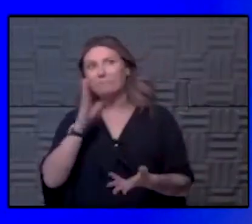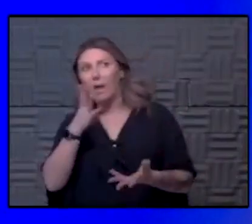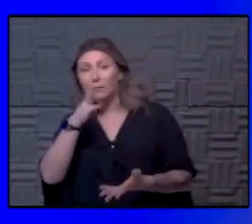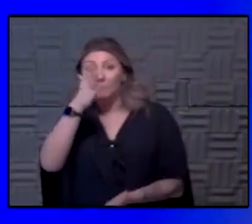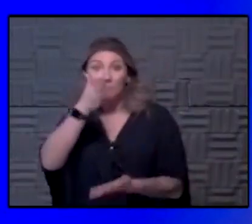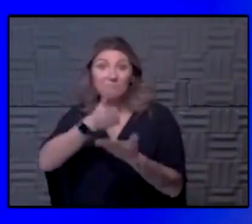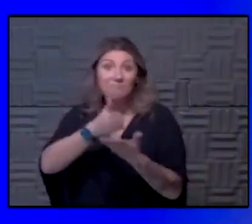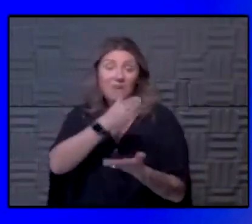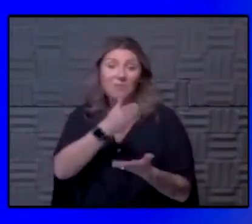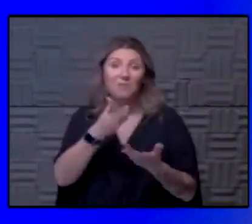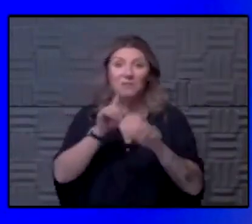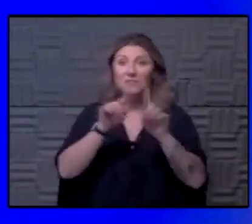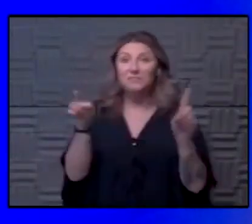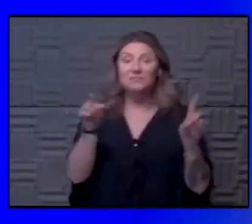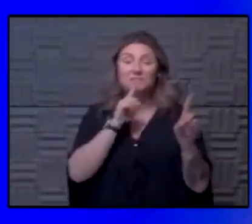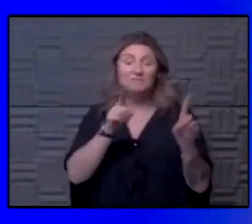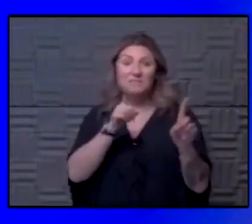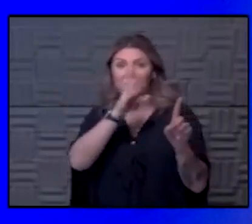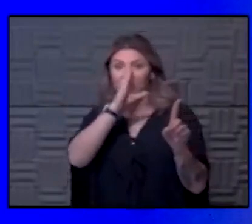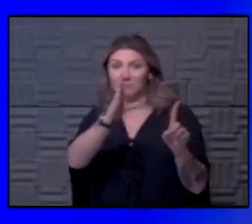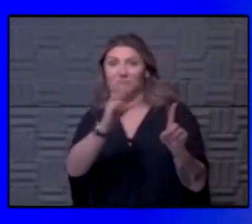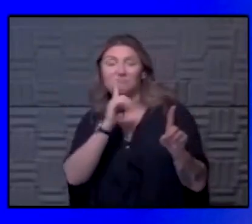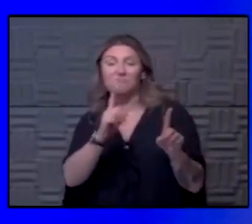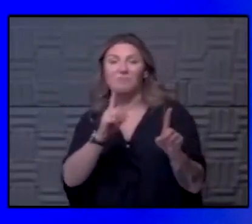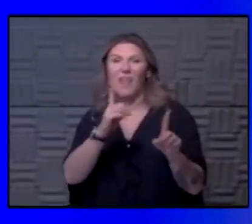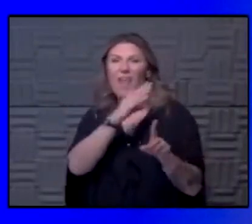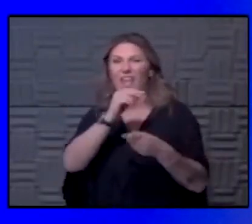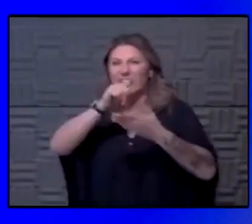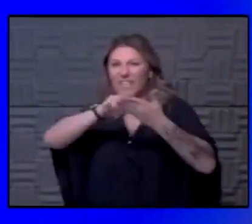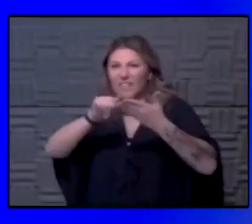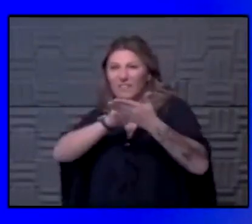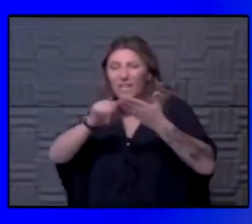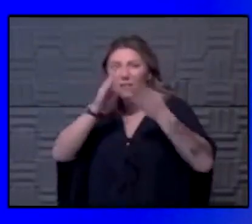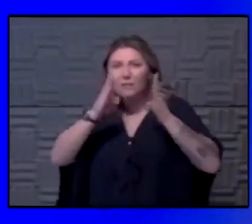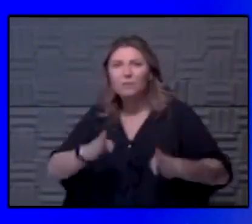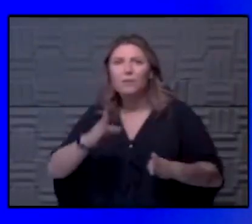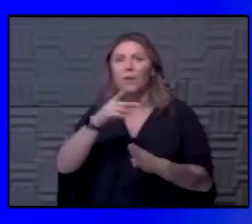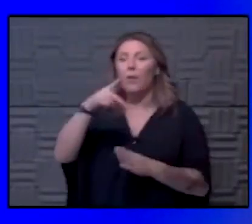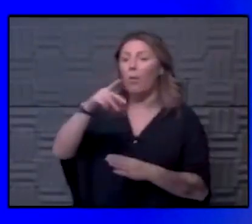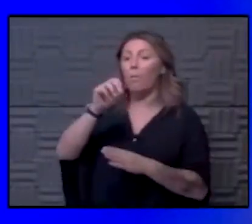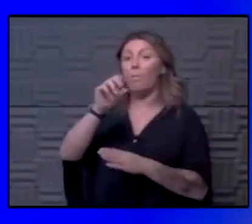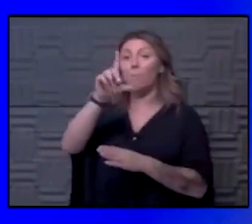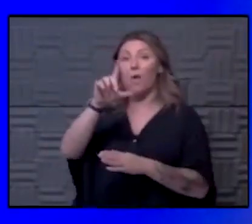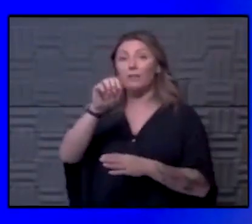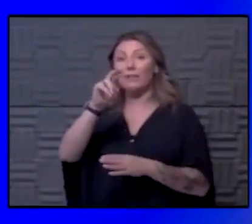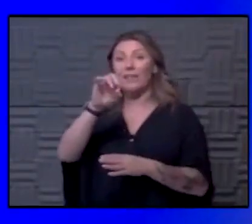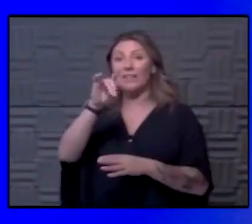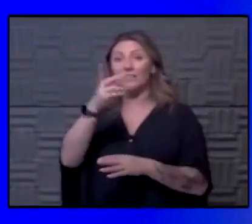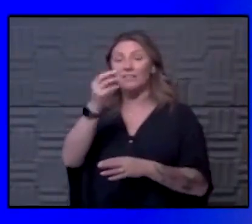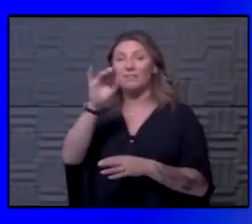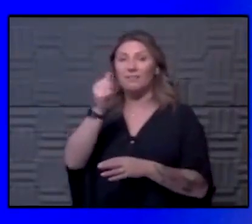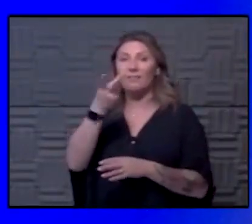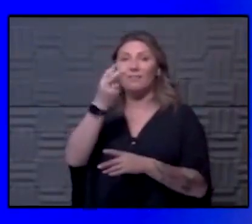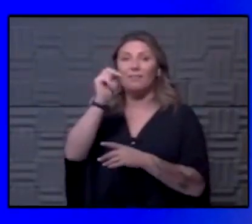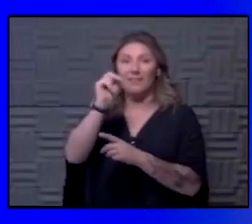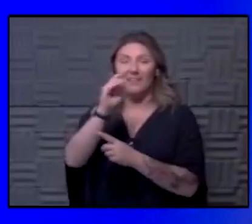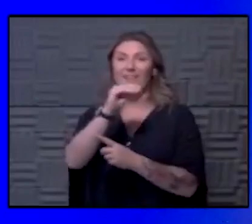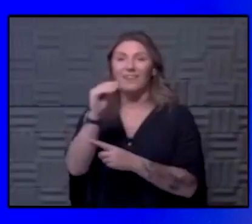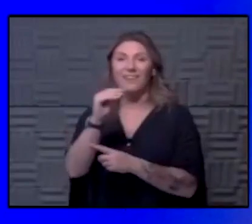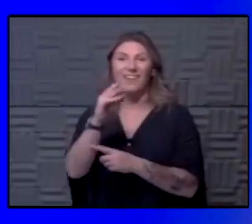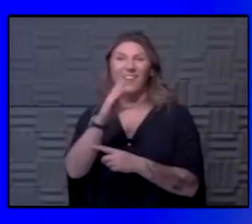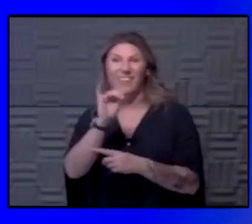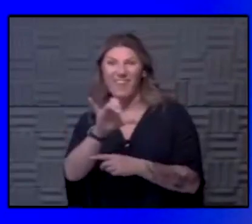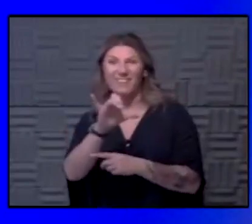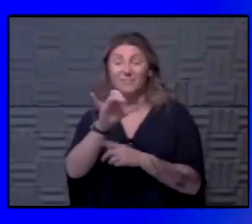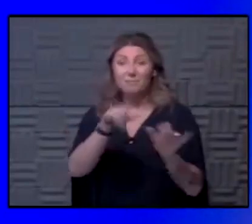they've gone in a different direction, the investigators, when they're looking at these. Polyethylene glycol is a common substance, and a lot of people will